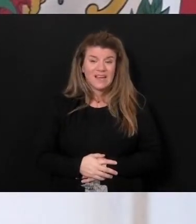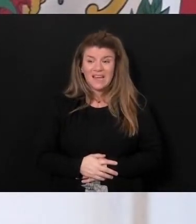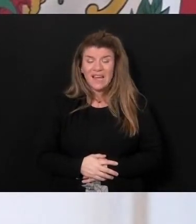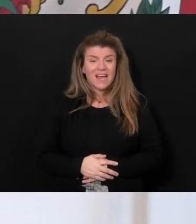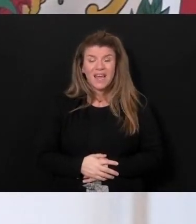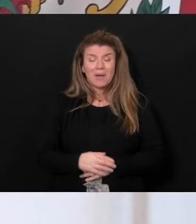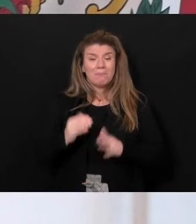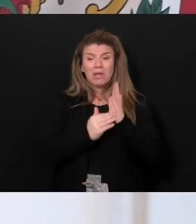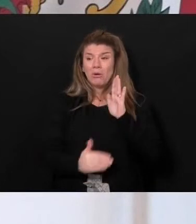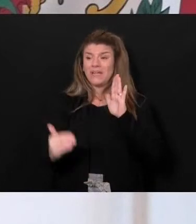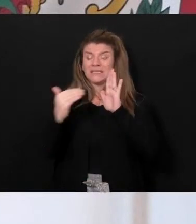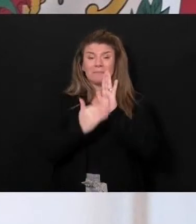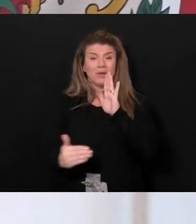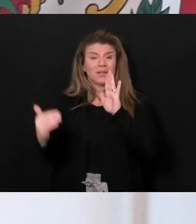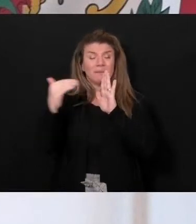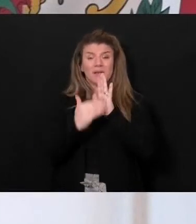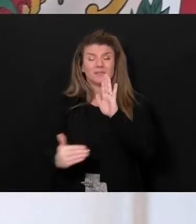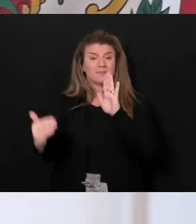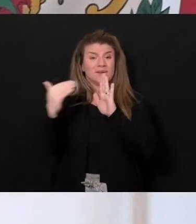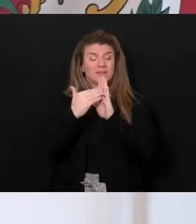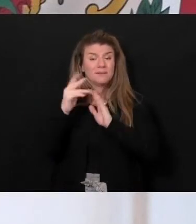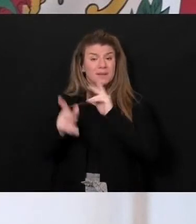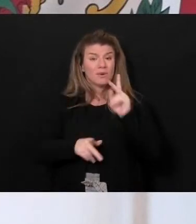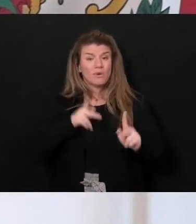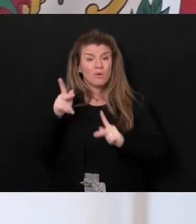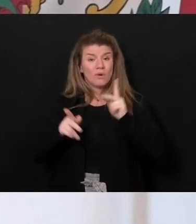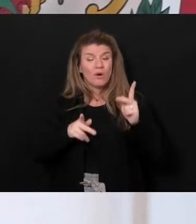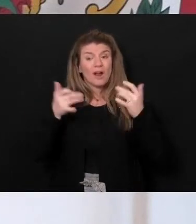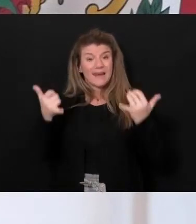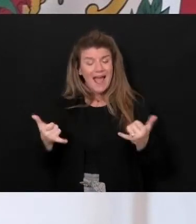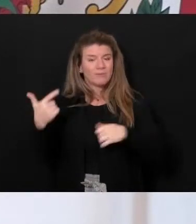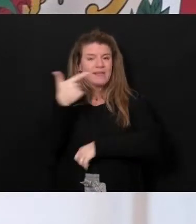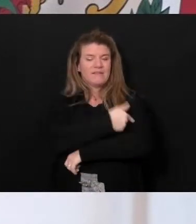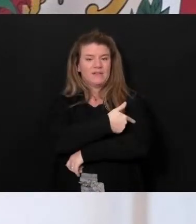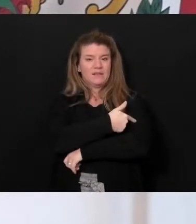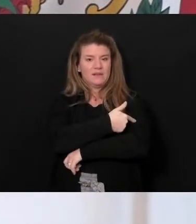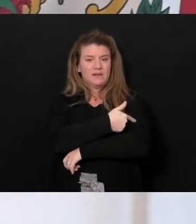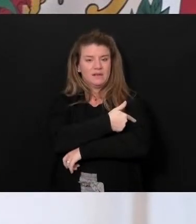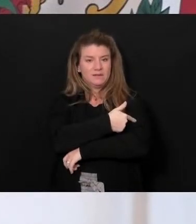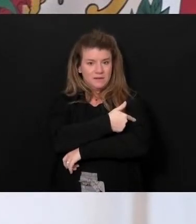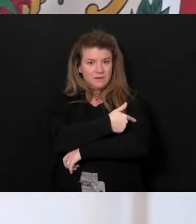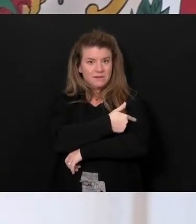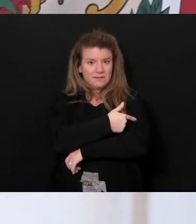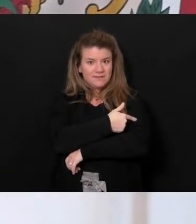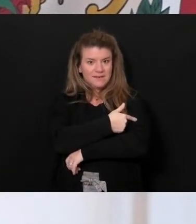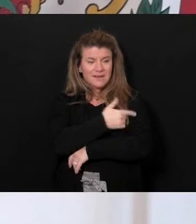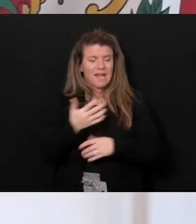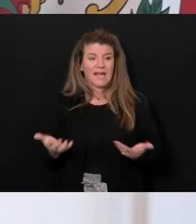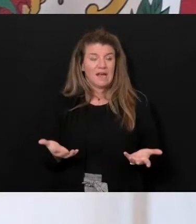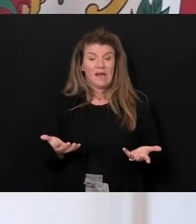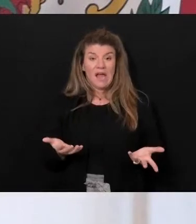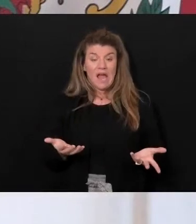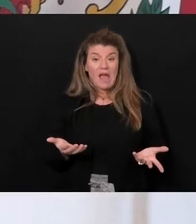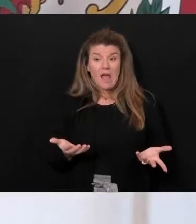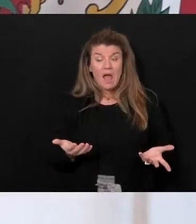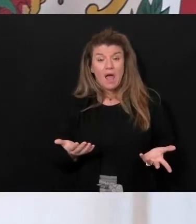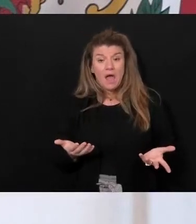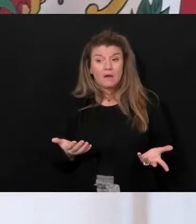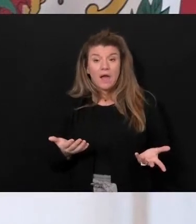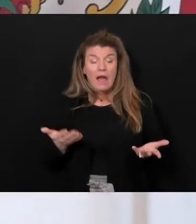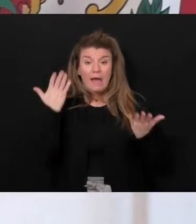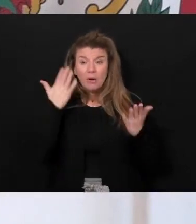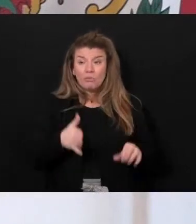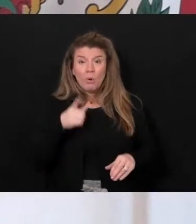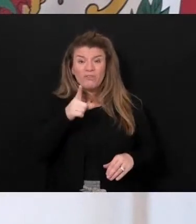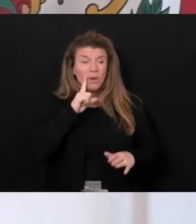thousands, millions upon millions are now taking the vaccine. I don't know if you can hardly